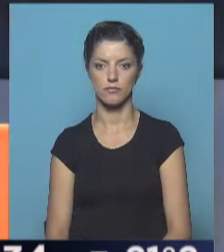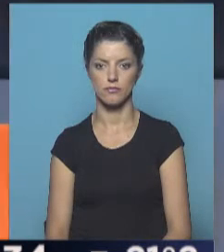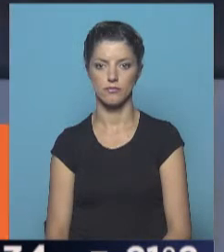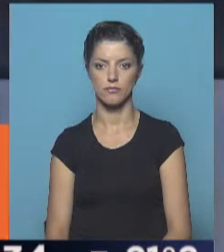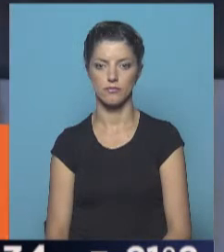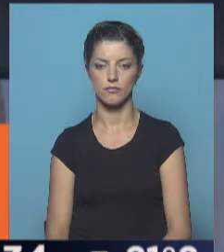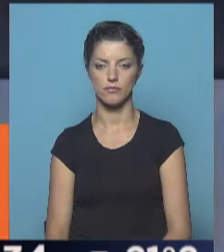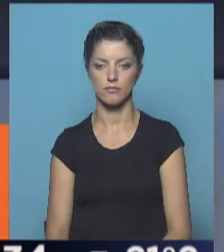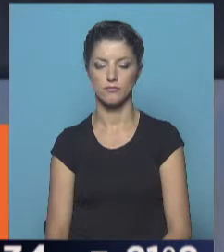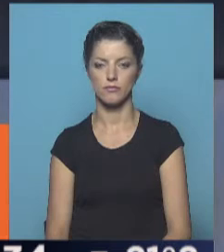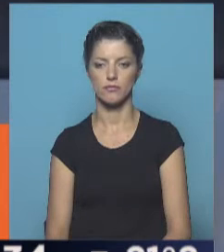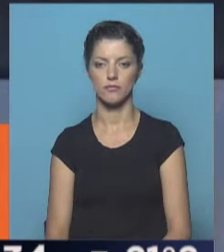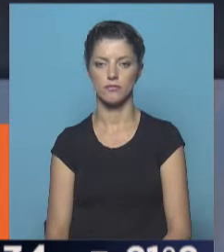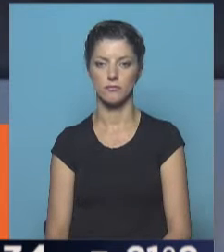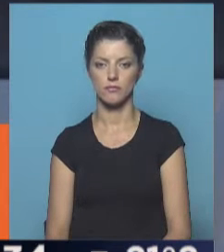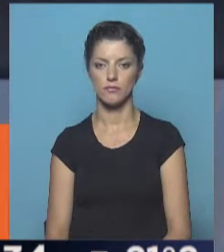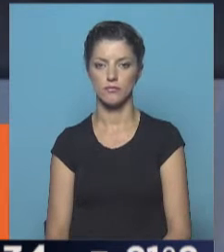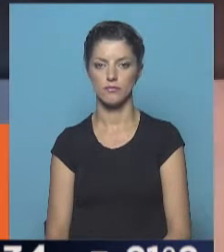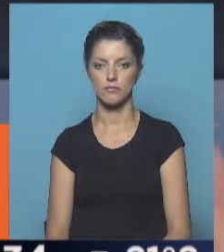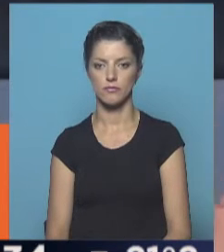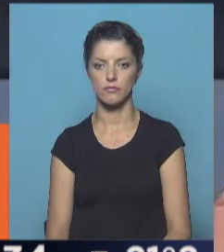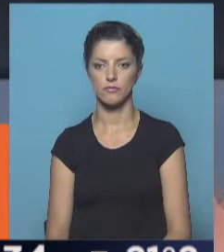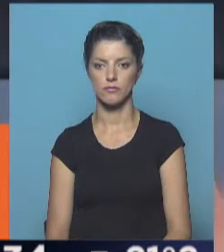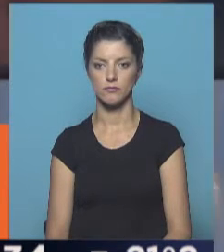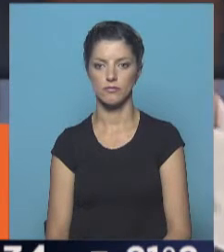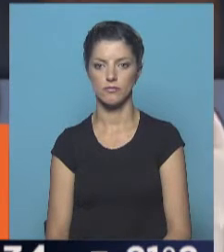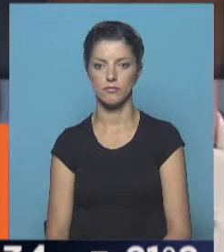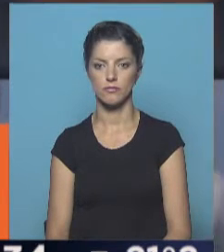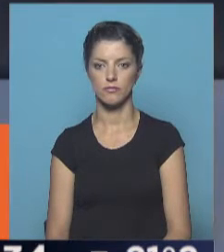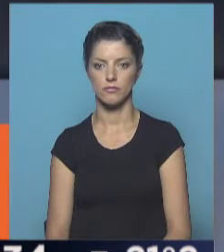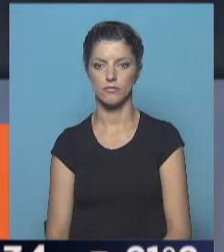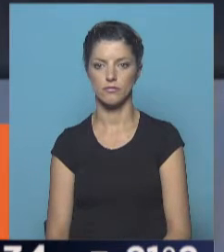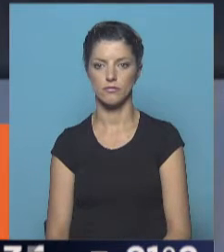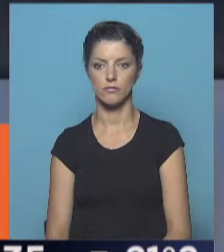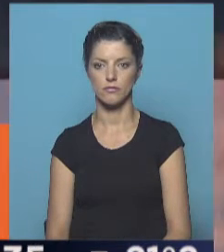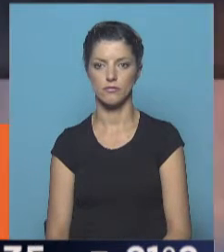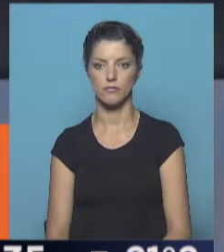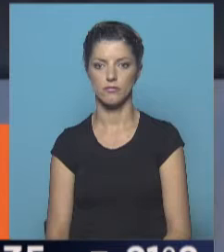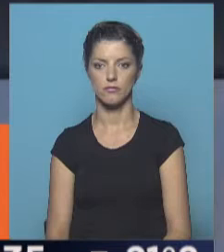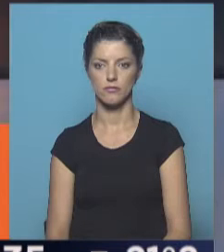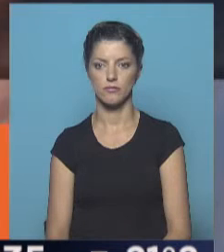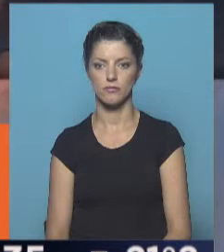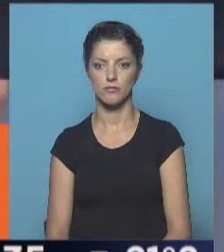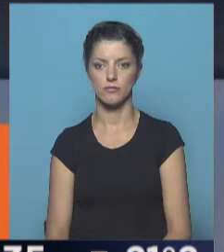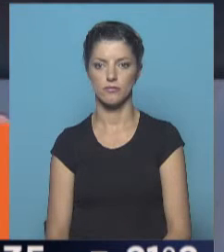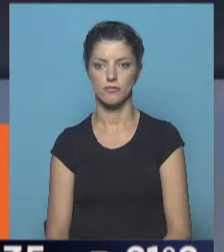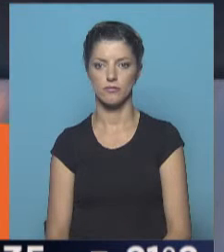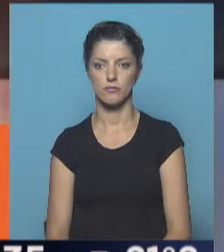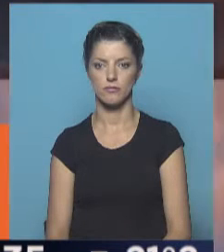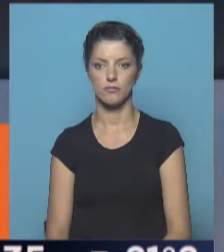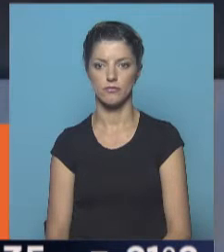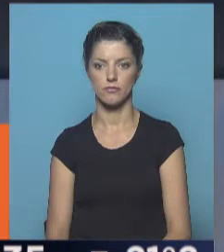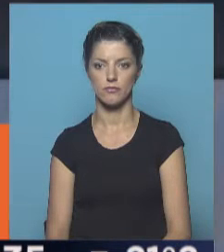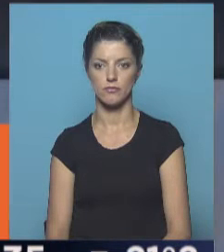I would say the only way, because those stories are all totally false. I have to say that. And I didn't even apologize to my wife, who's sitting right